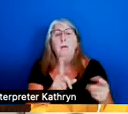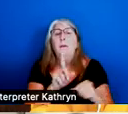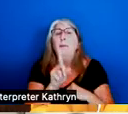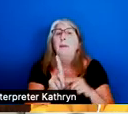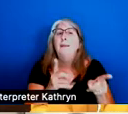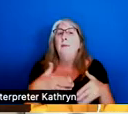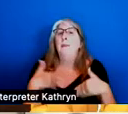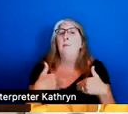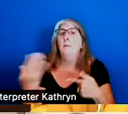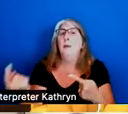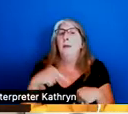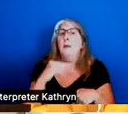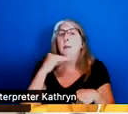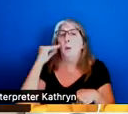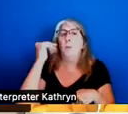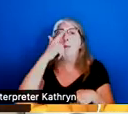happy when I came back home because